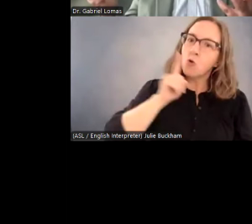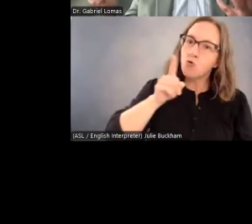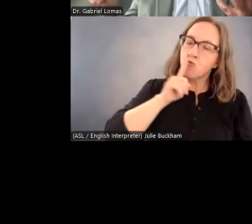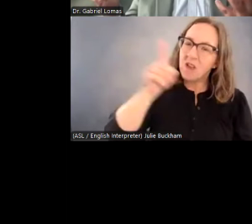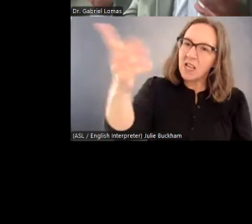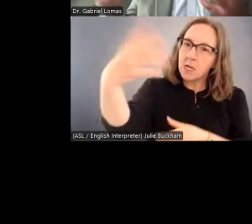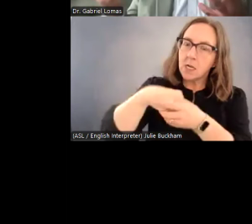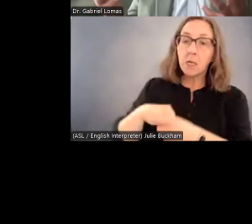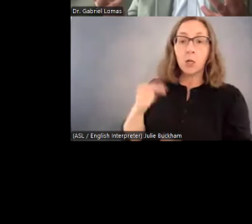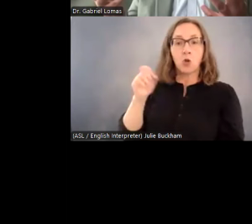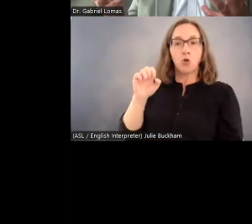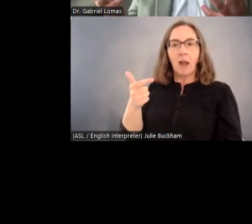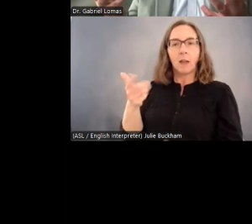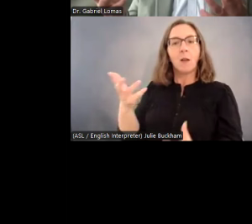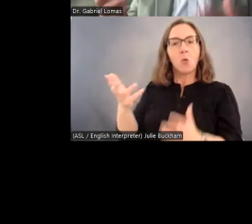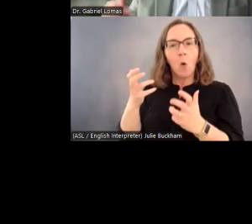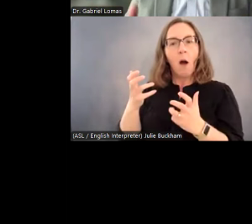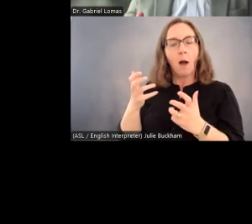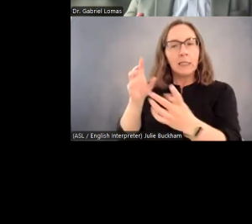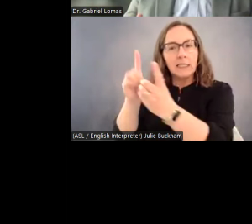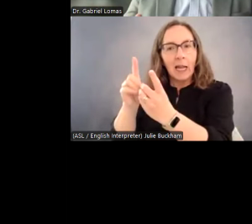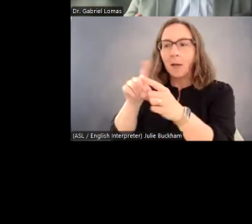for romance, but he found it in the wrong place.